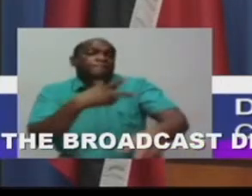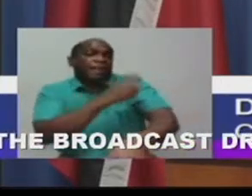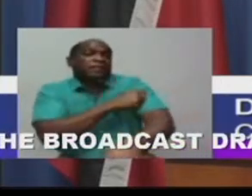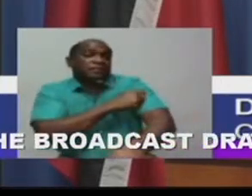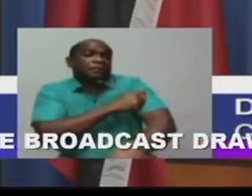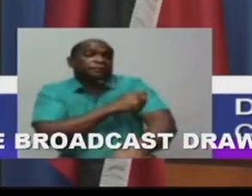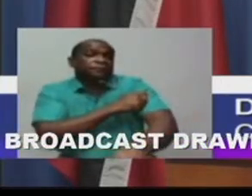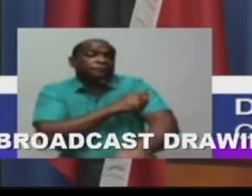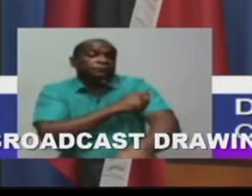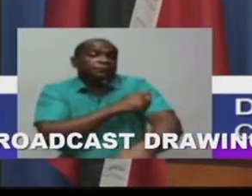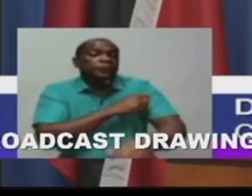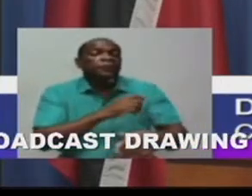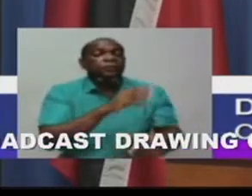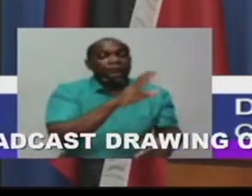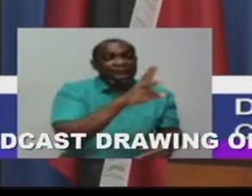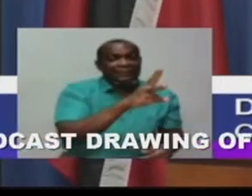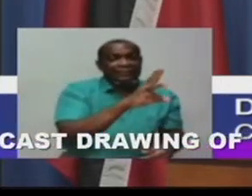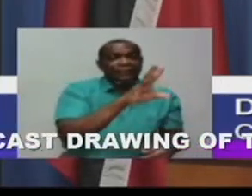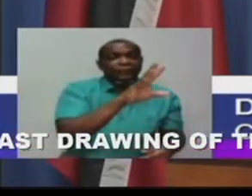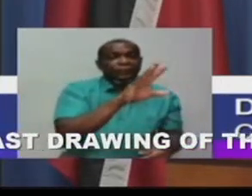present, 668,